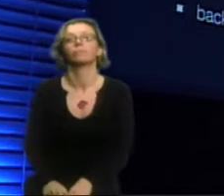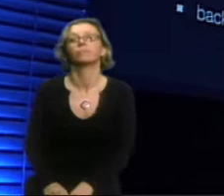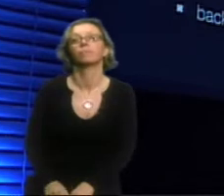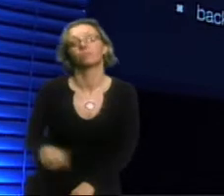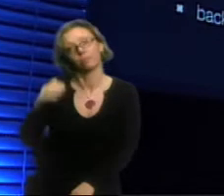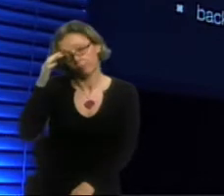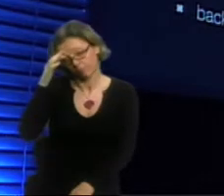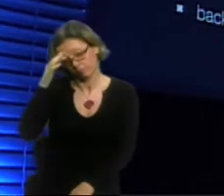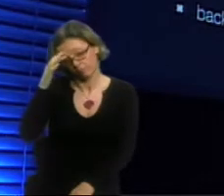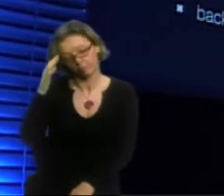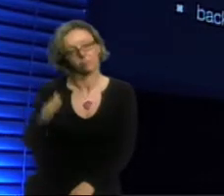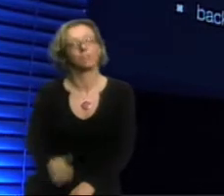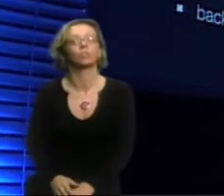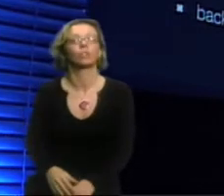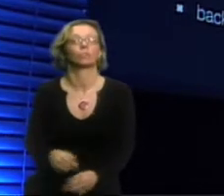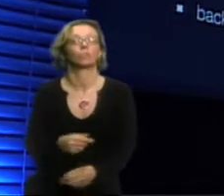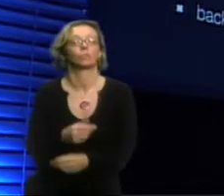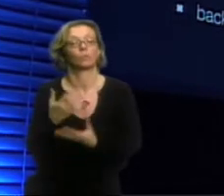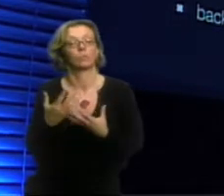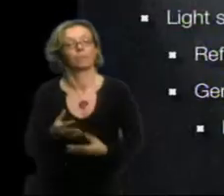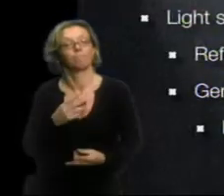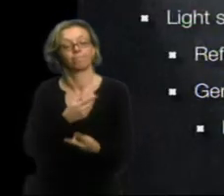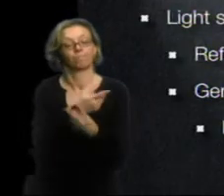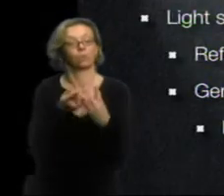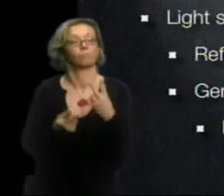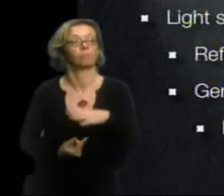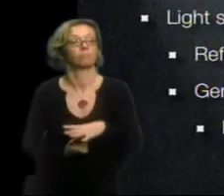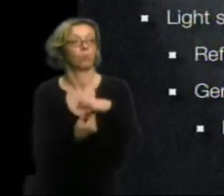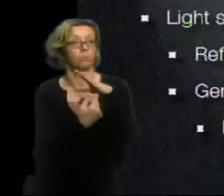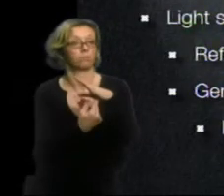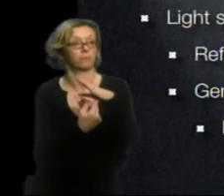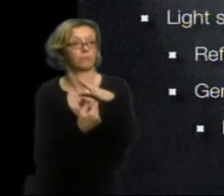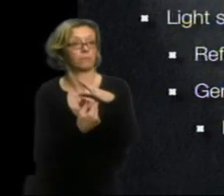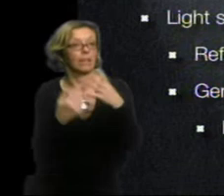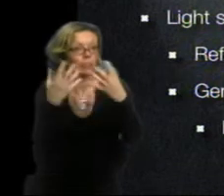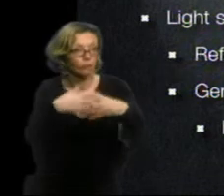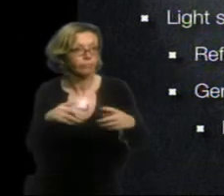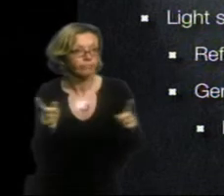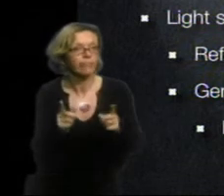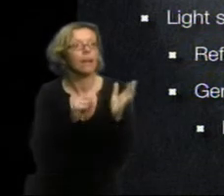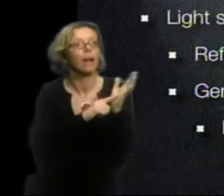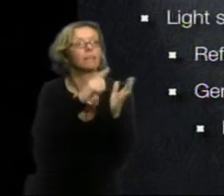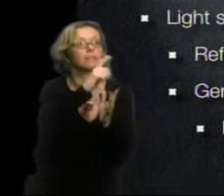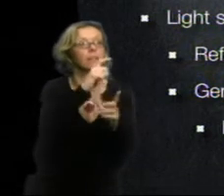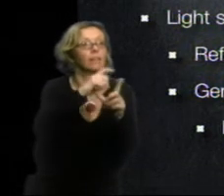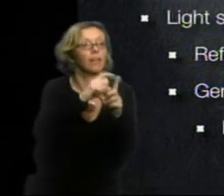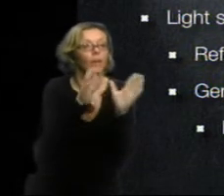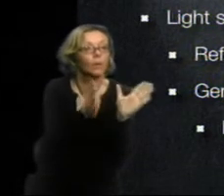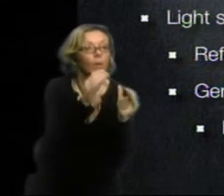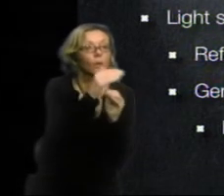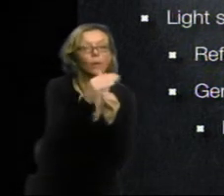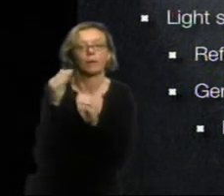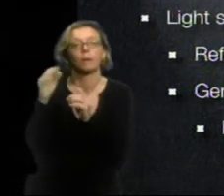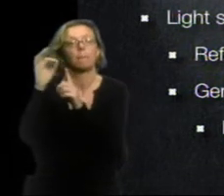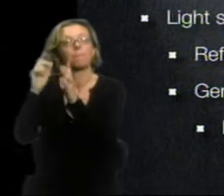what we're going to look at is the two key display technologies, and really those are LCDs and plasmas. And just to give you an idea of